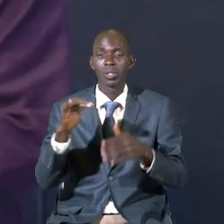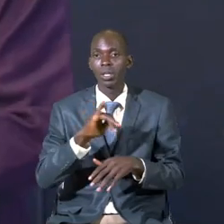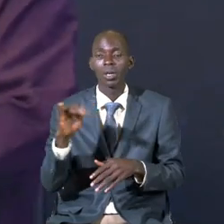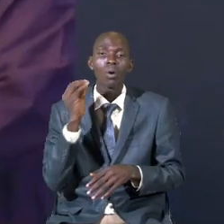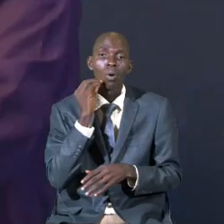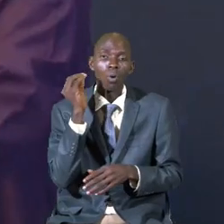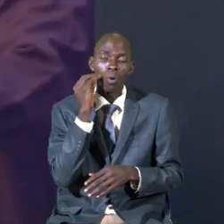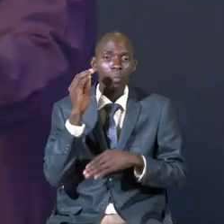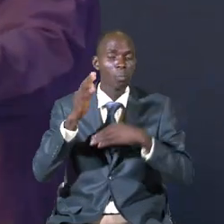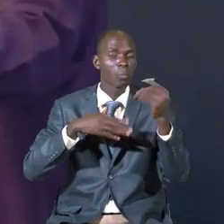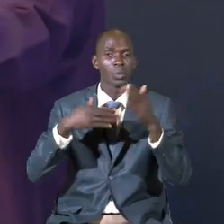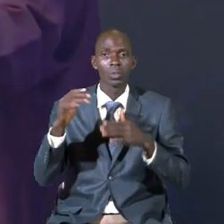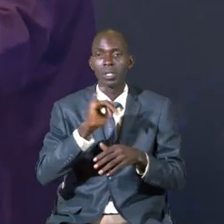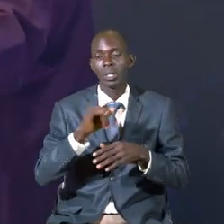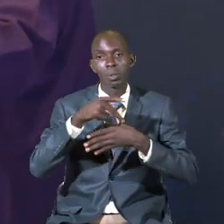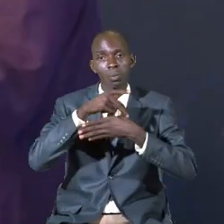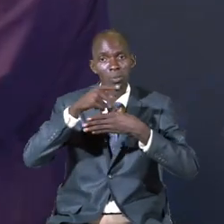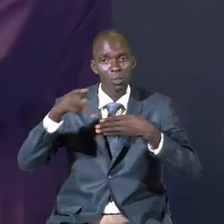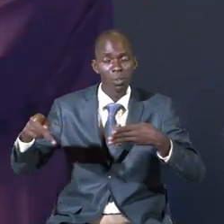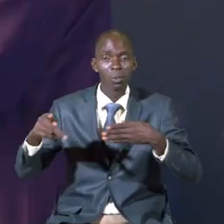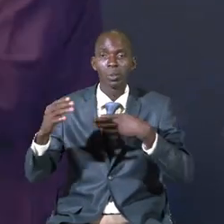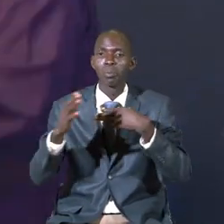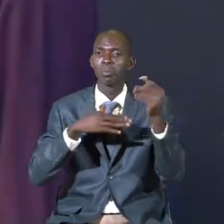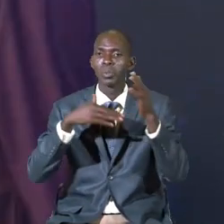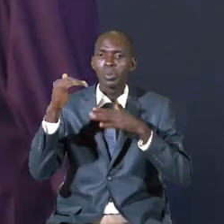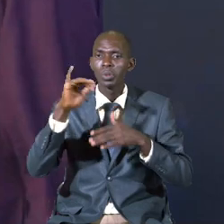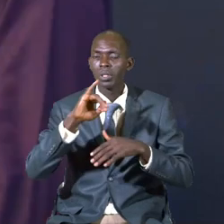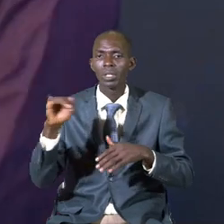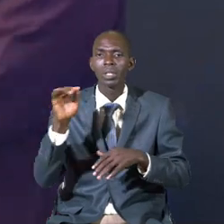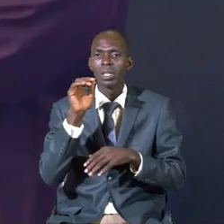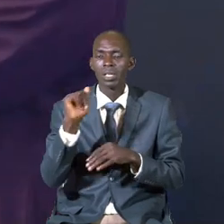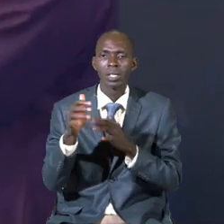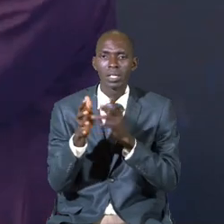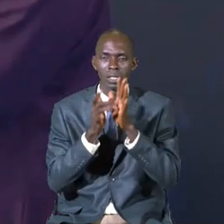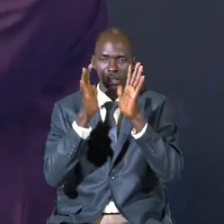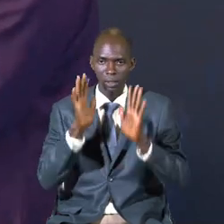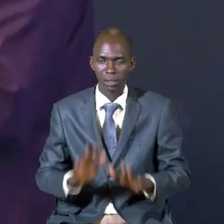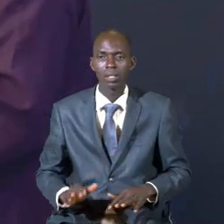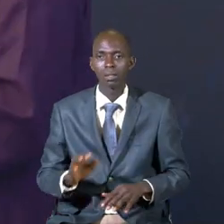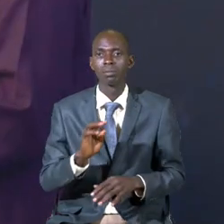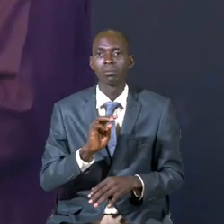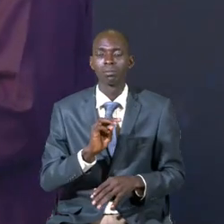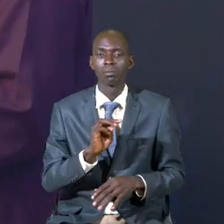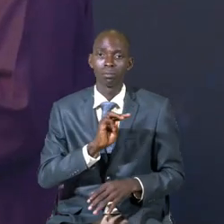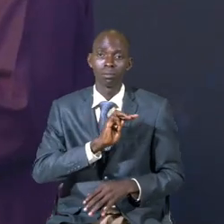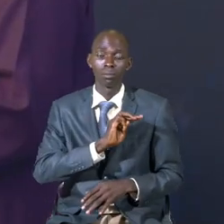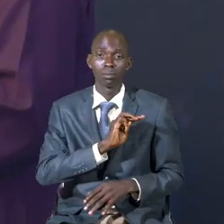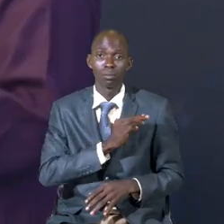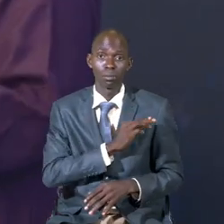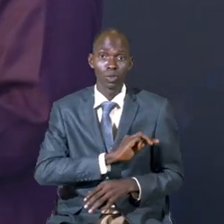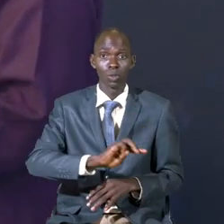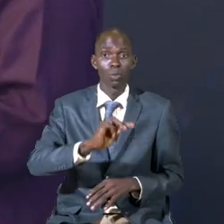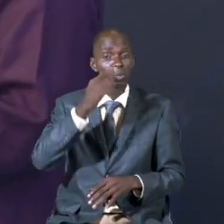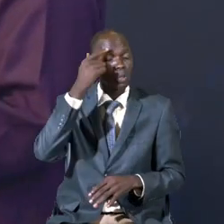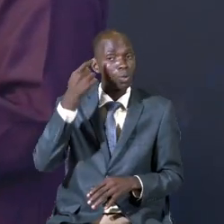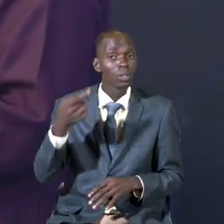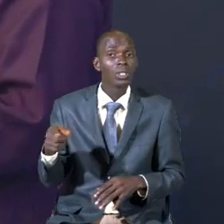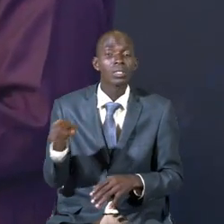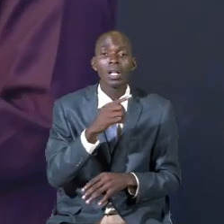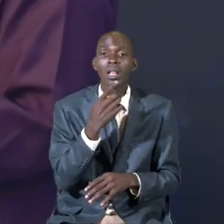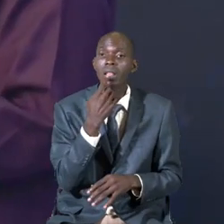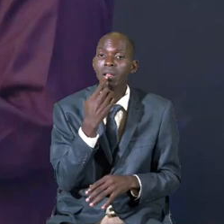profession building in a christian mission because their tongues are nothing